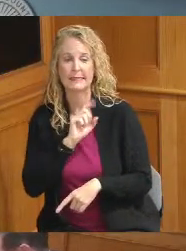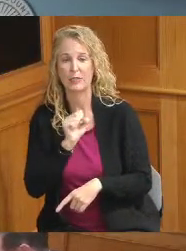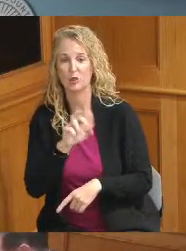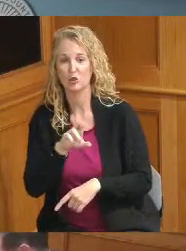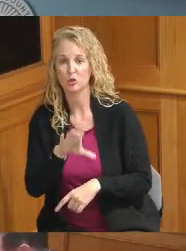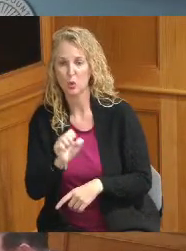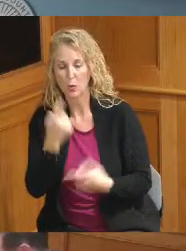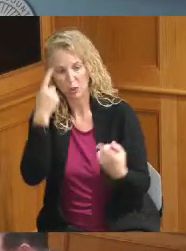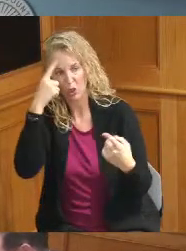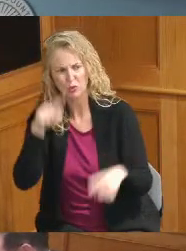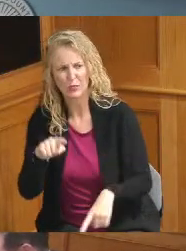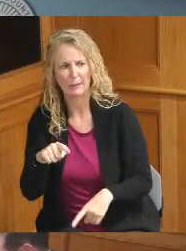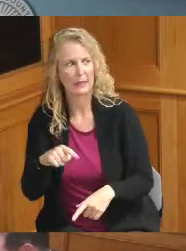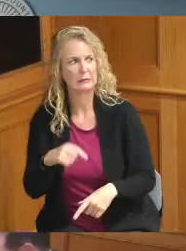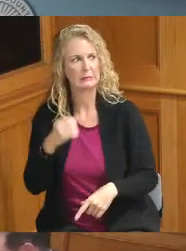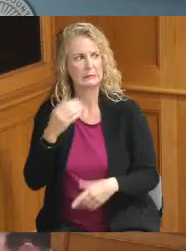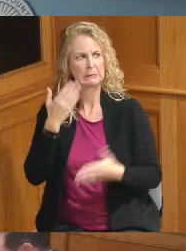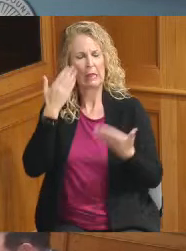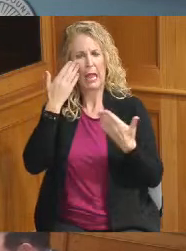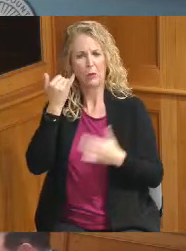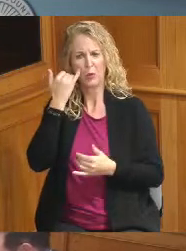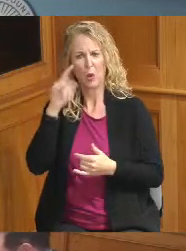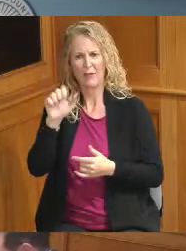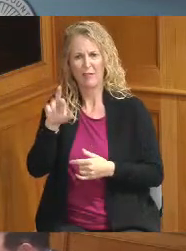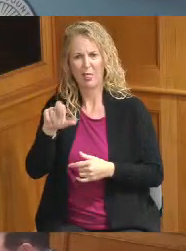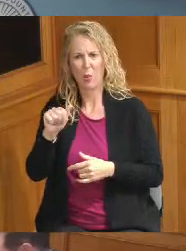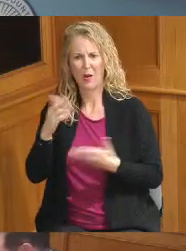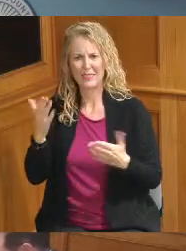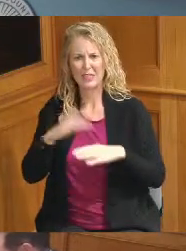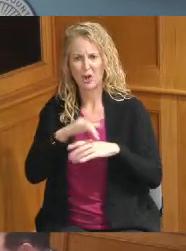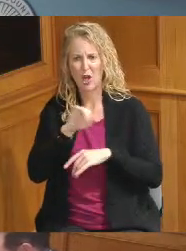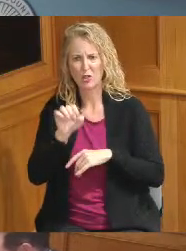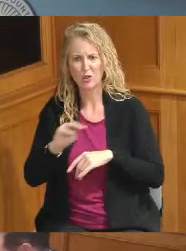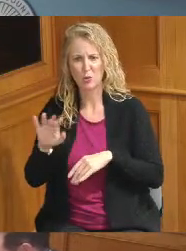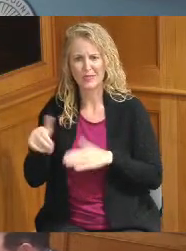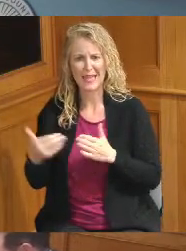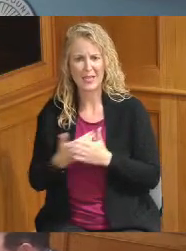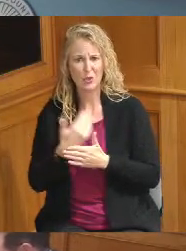know if Laura is on the line. Laura can fill us in on whether it is a new vendor.